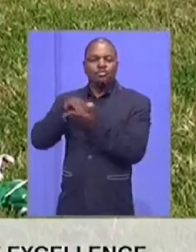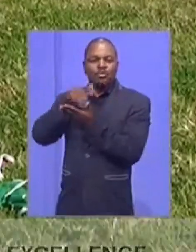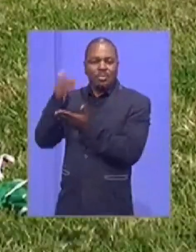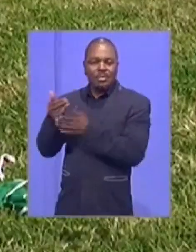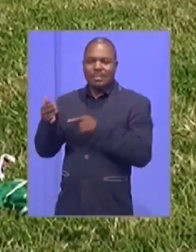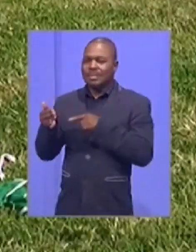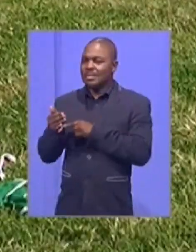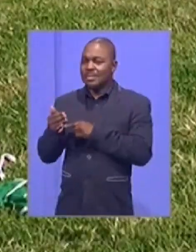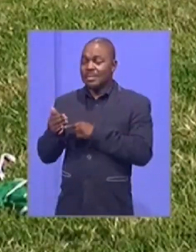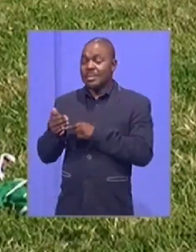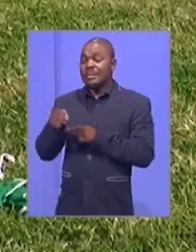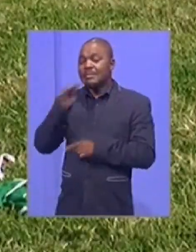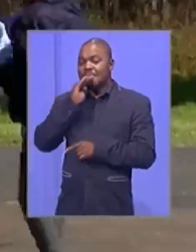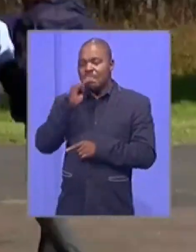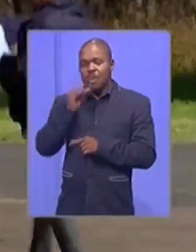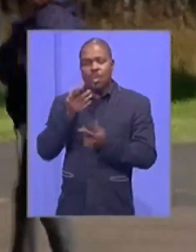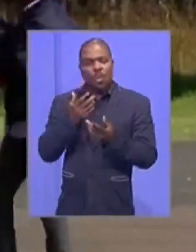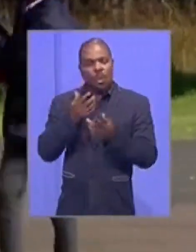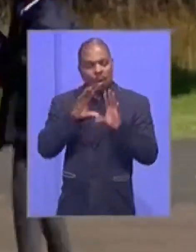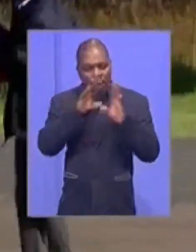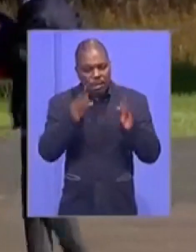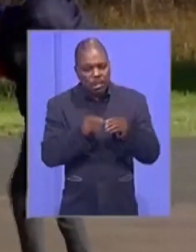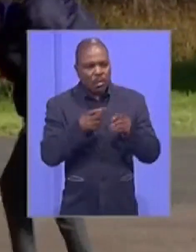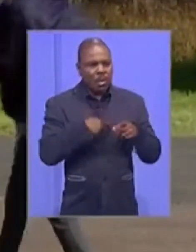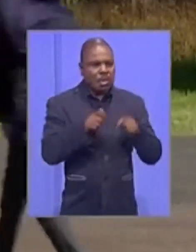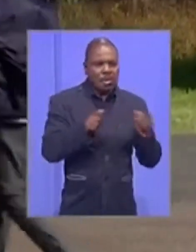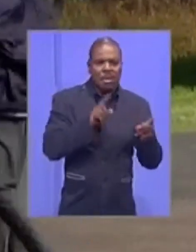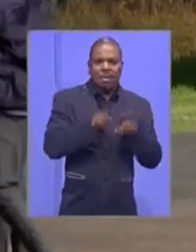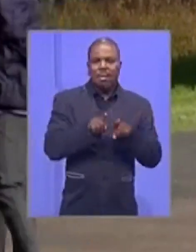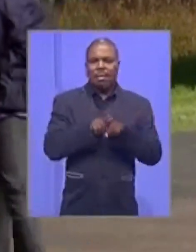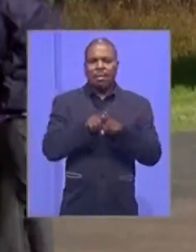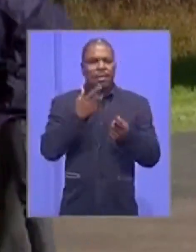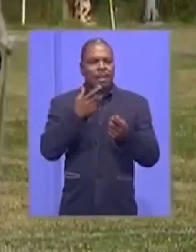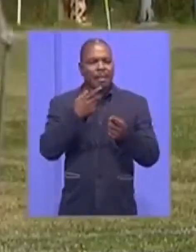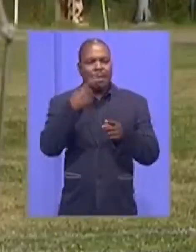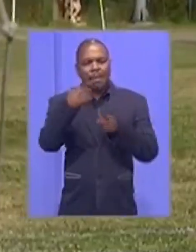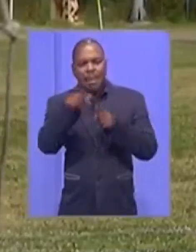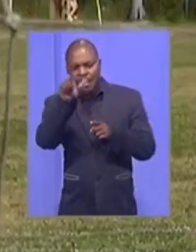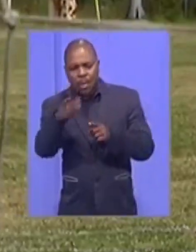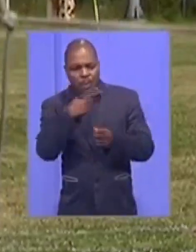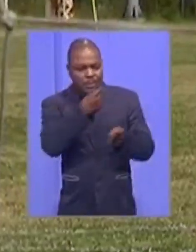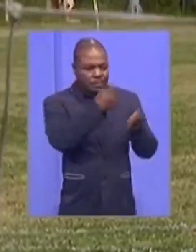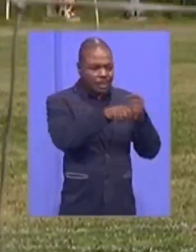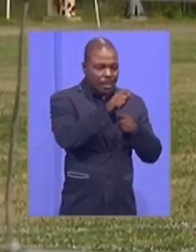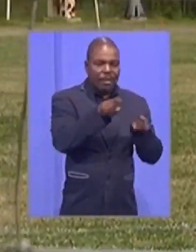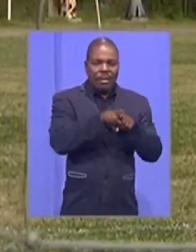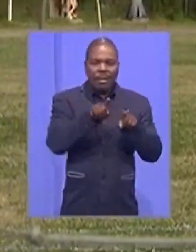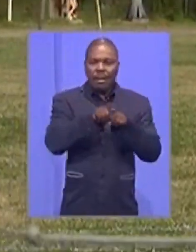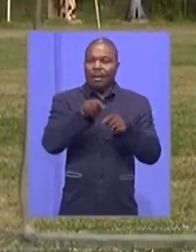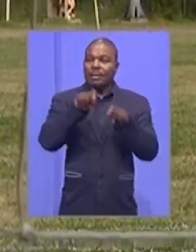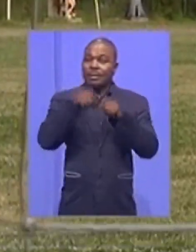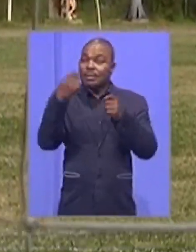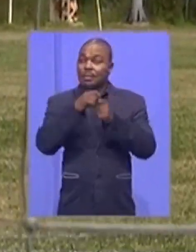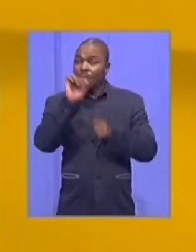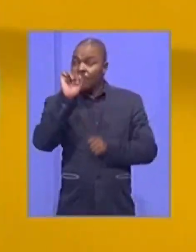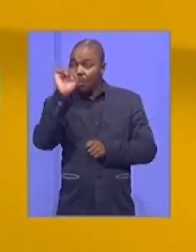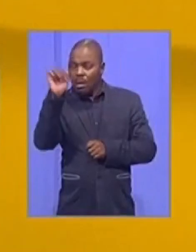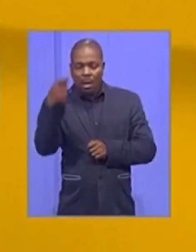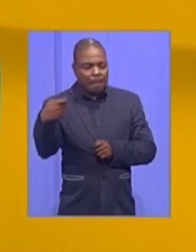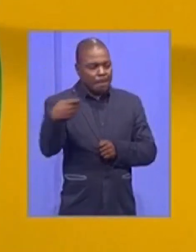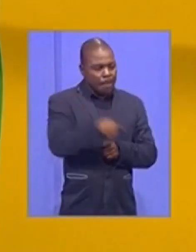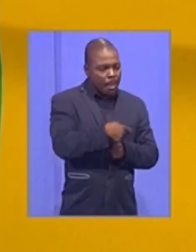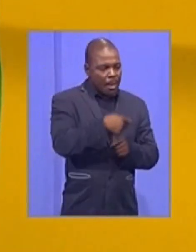whereby every transaction that happens in terms of player sales, whether a team is buying a player or is selling a